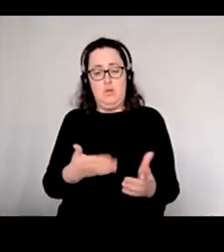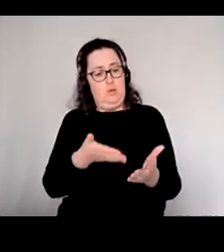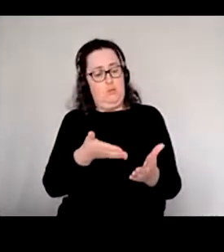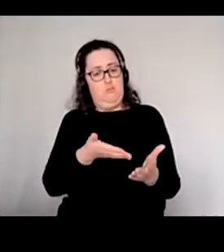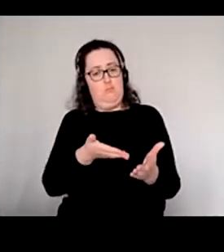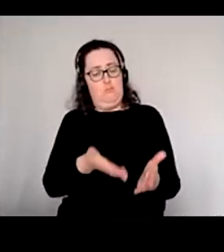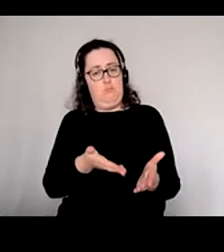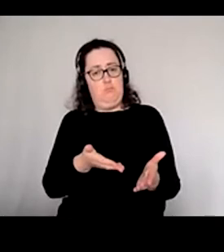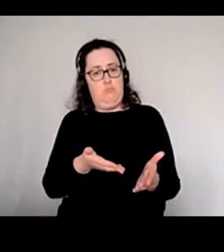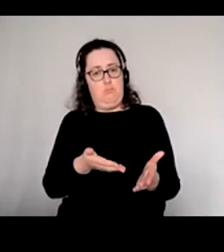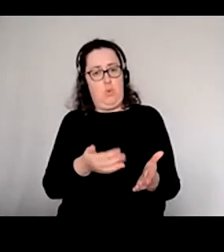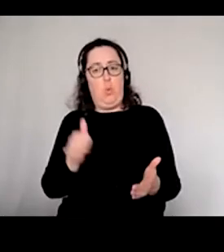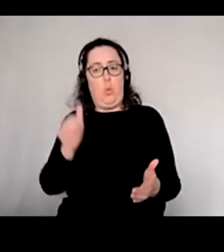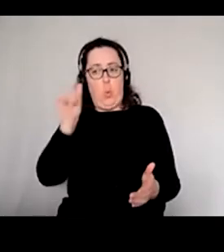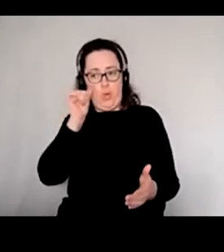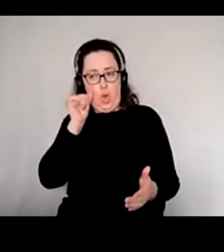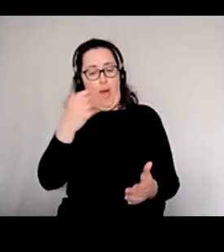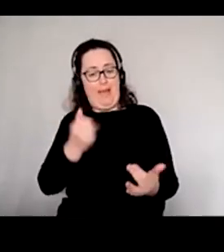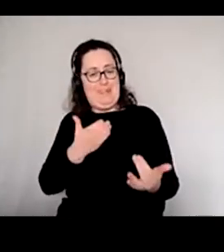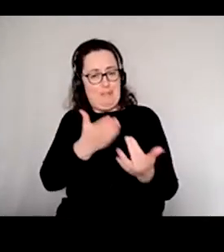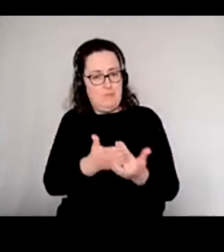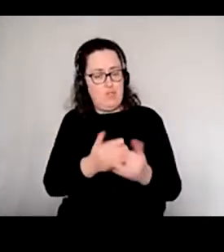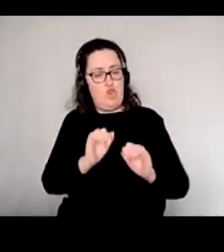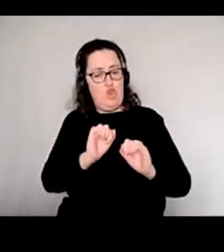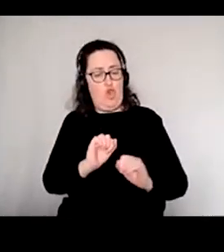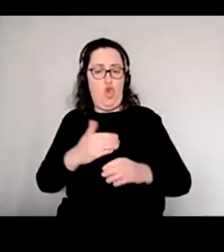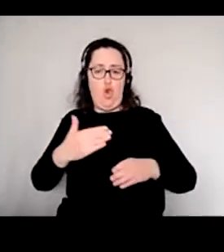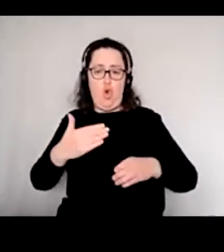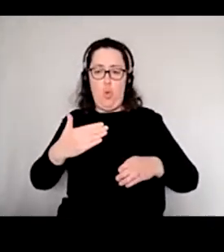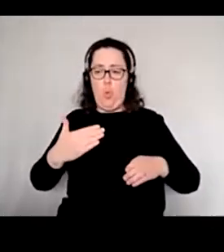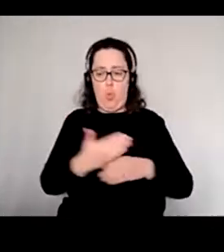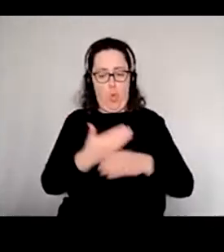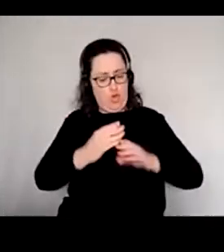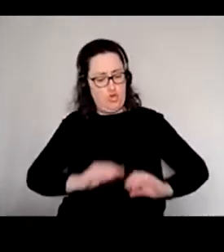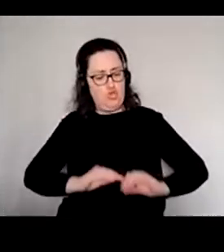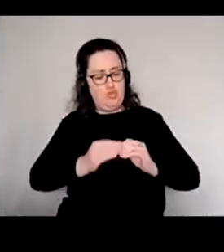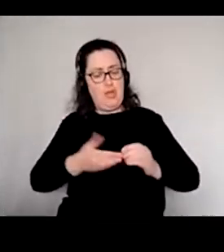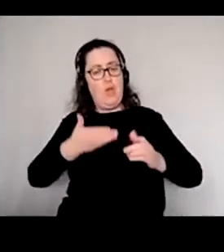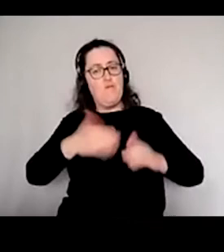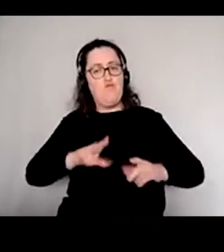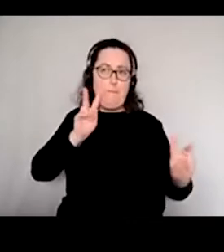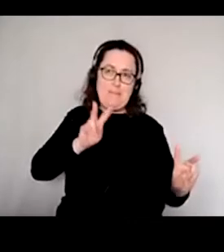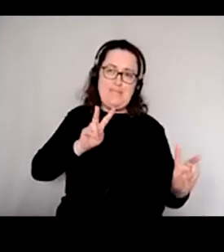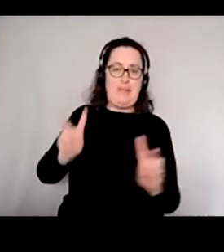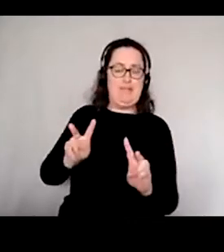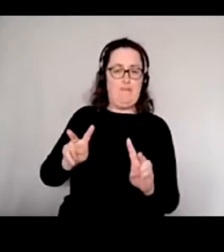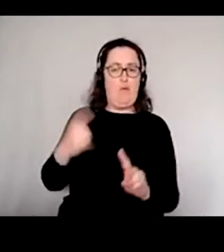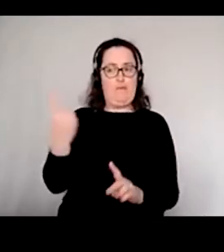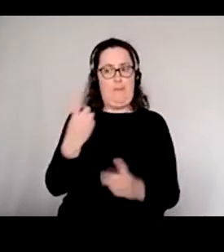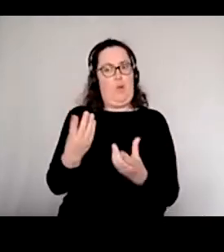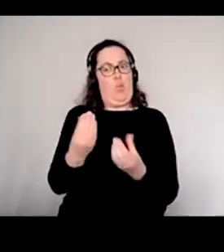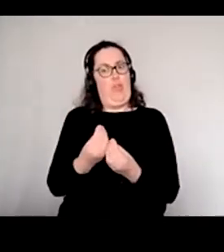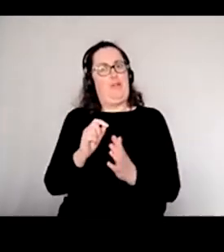had interventions. She made work, you know, from a disability perspective,